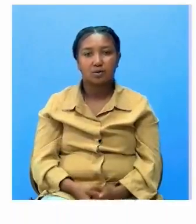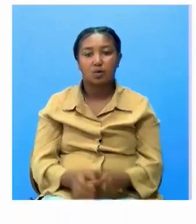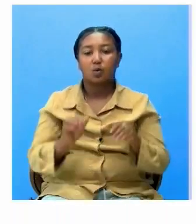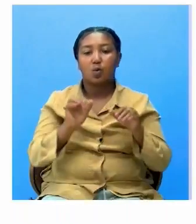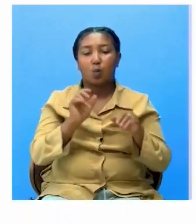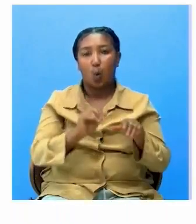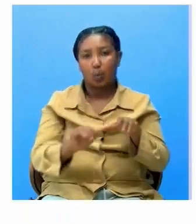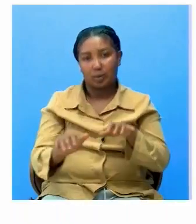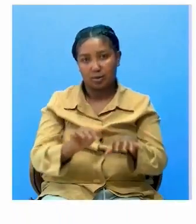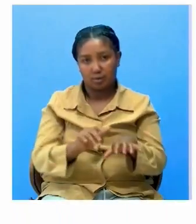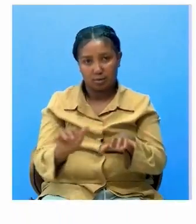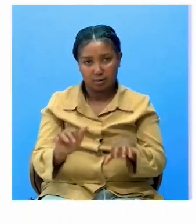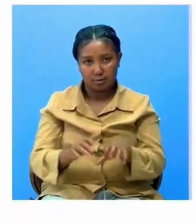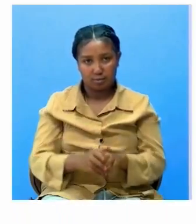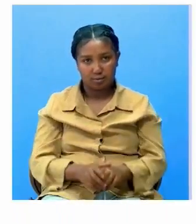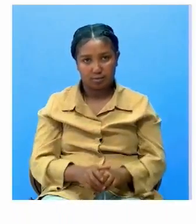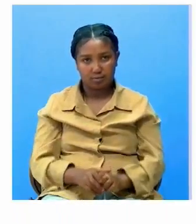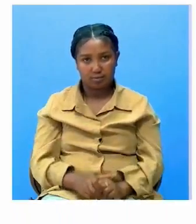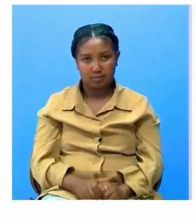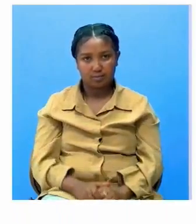computer. Here,